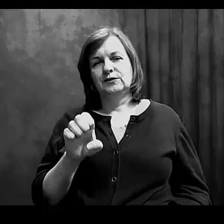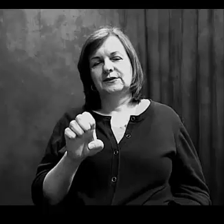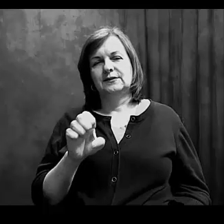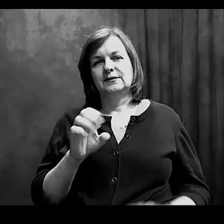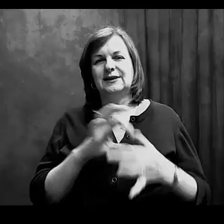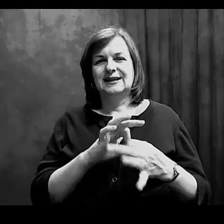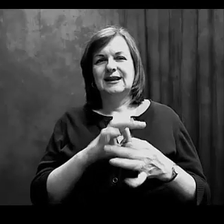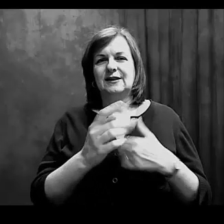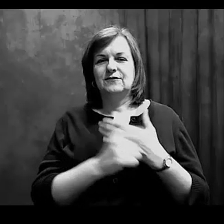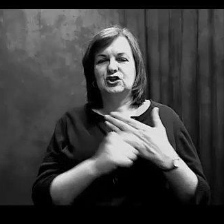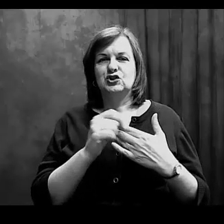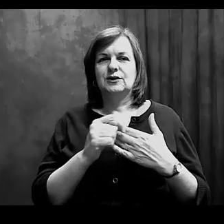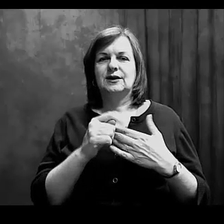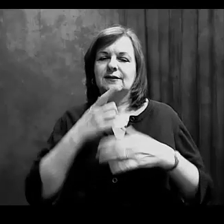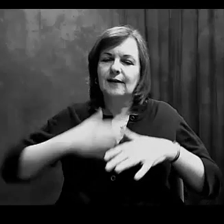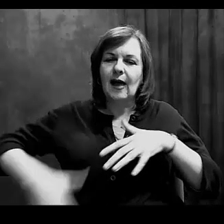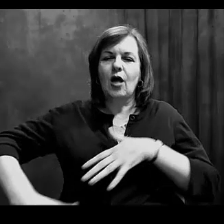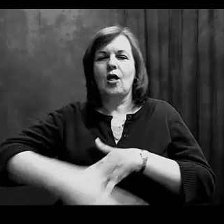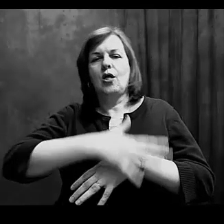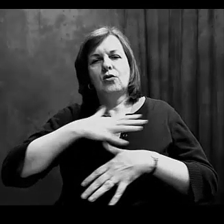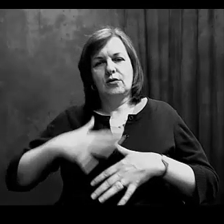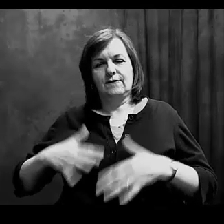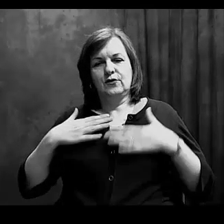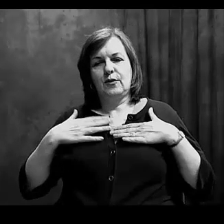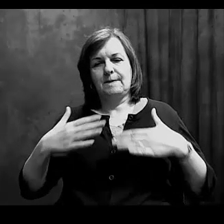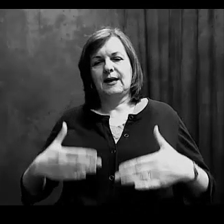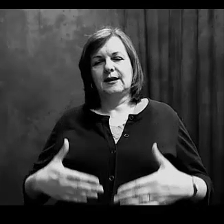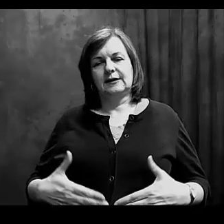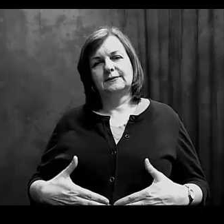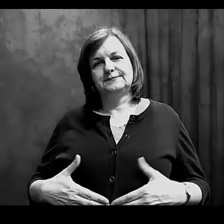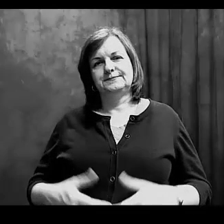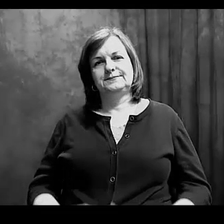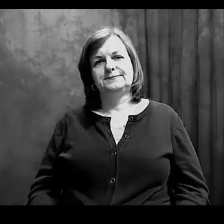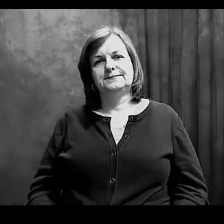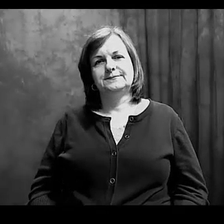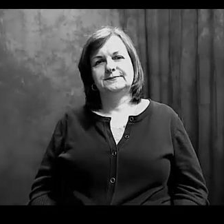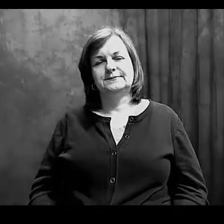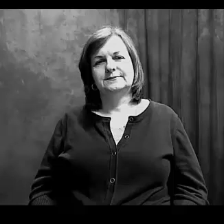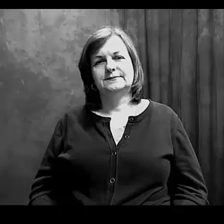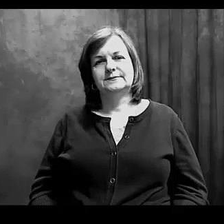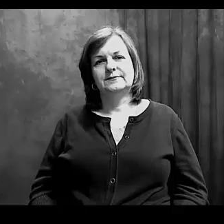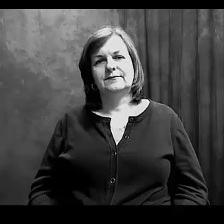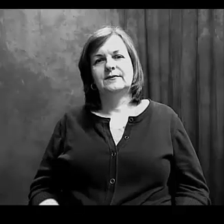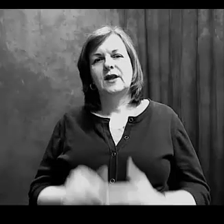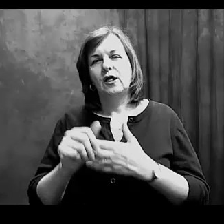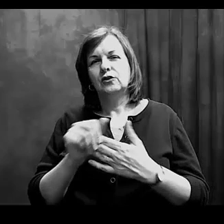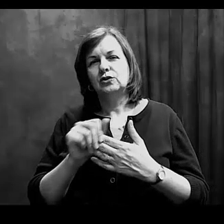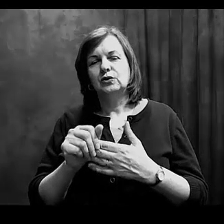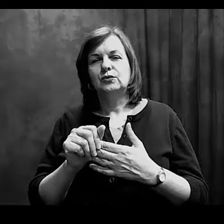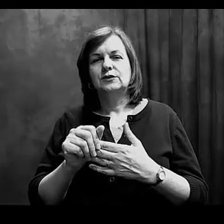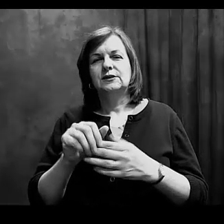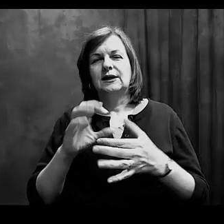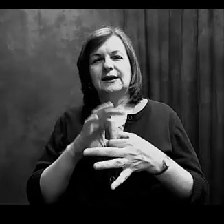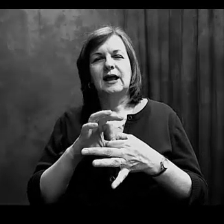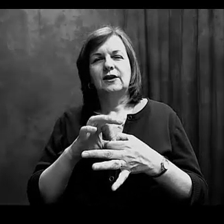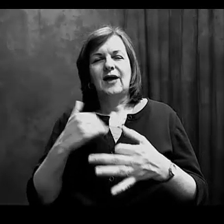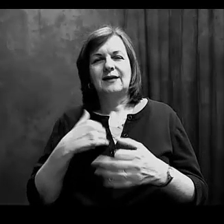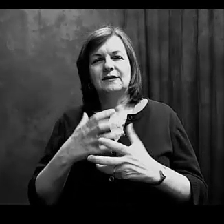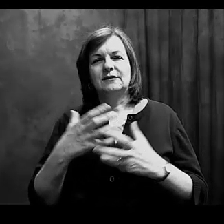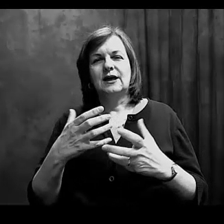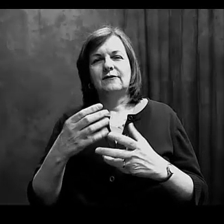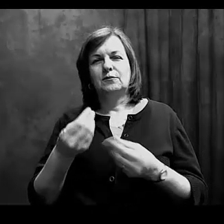than any of the other connective tissues, very widespread throughout your system. And we look at it containing a lot of